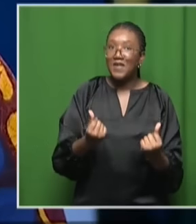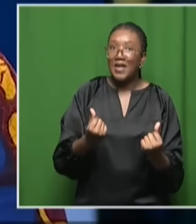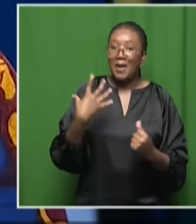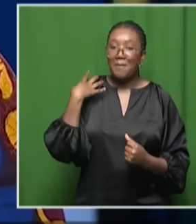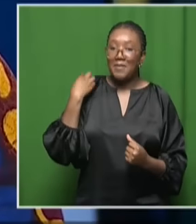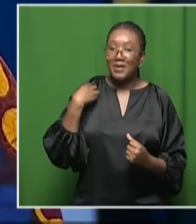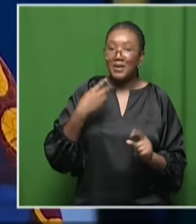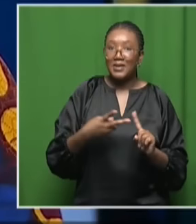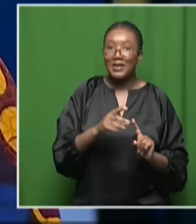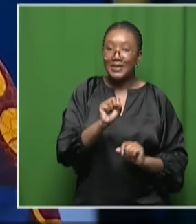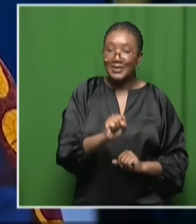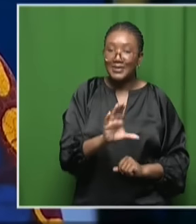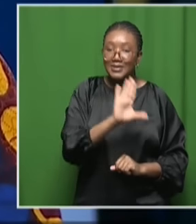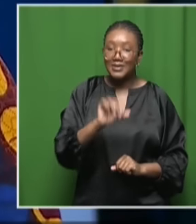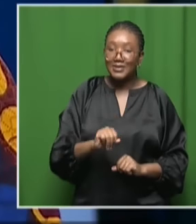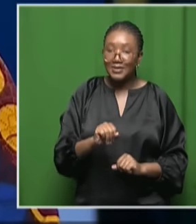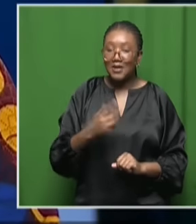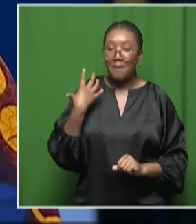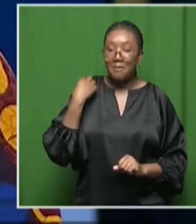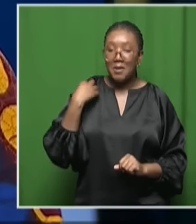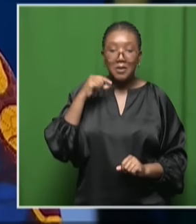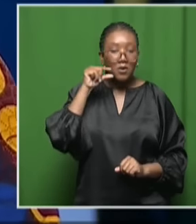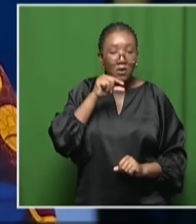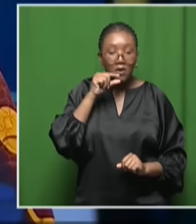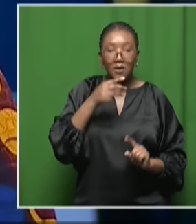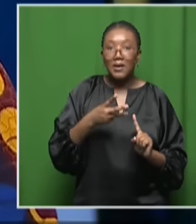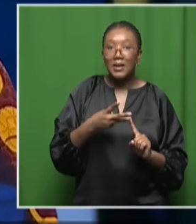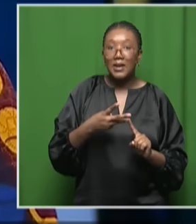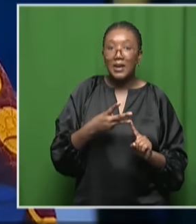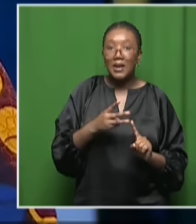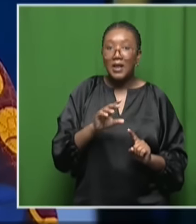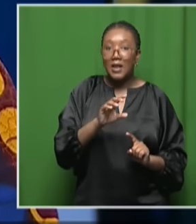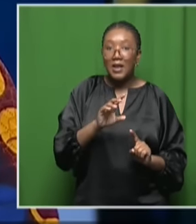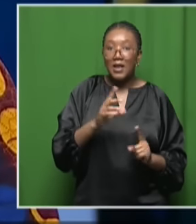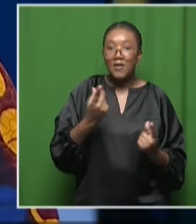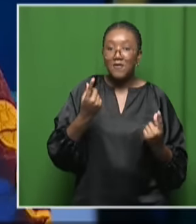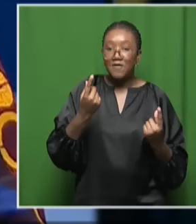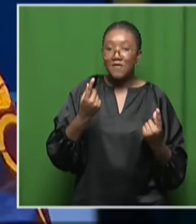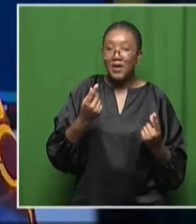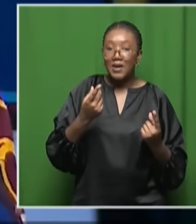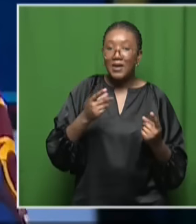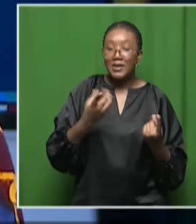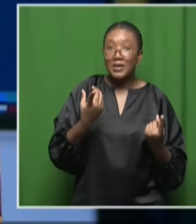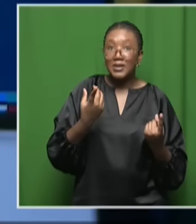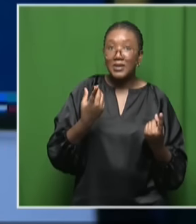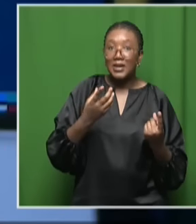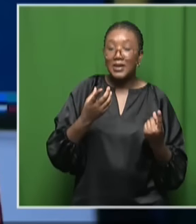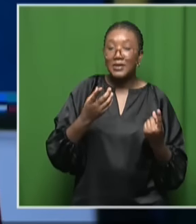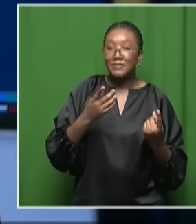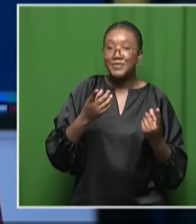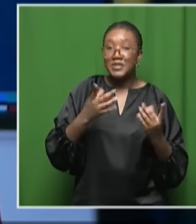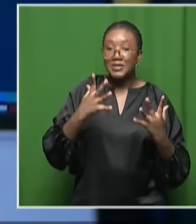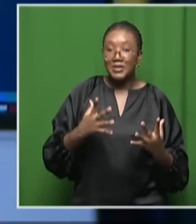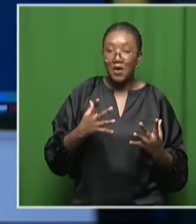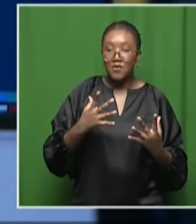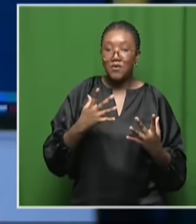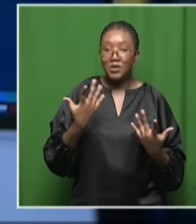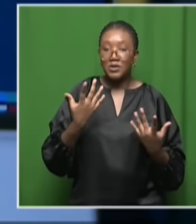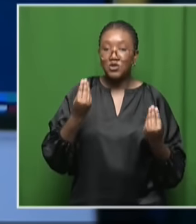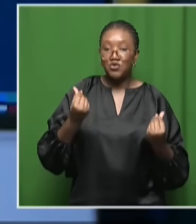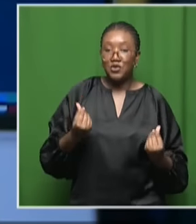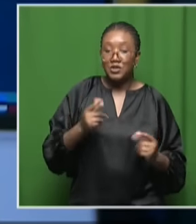minister, the South African finance minister and the South African finance chairper, who's the Director General of Treasury, handed over their work to